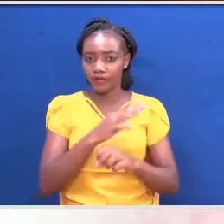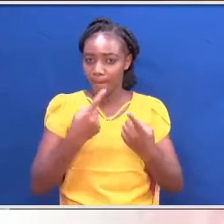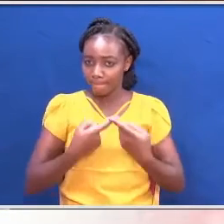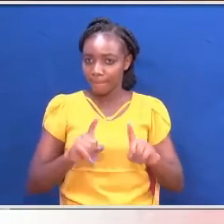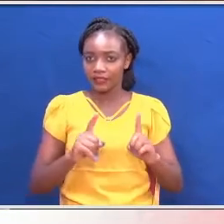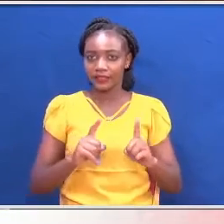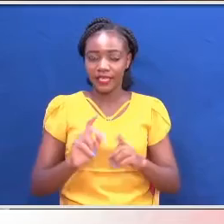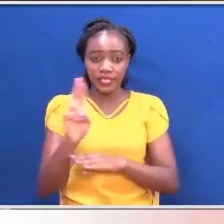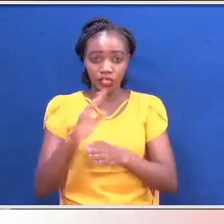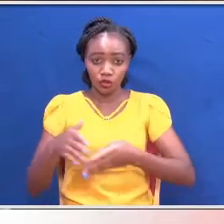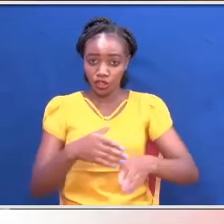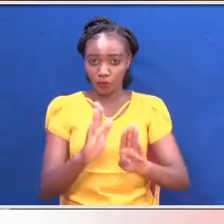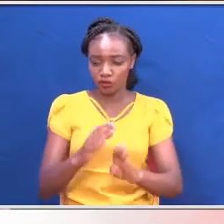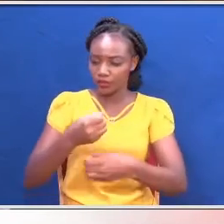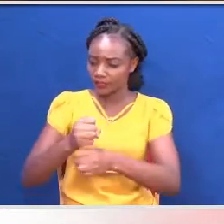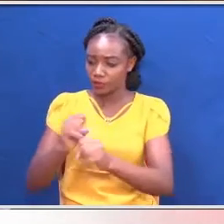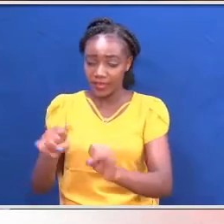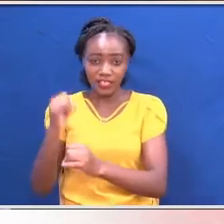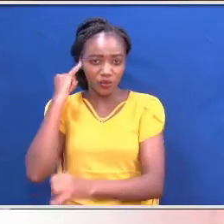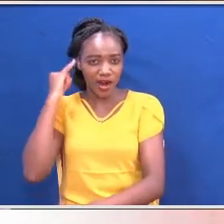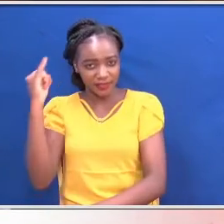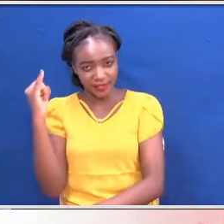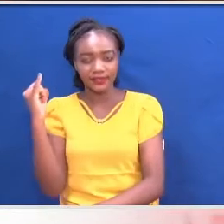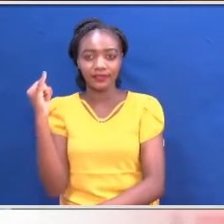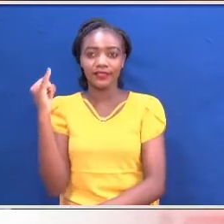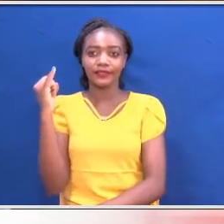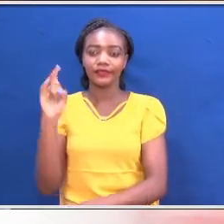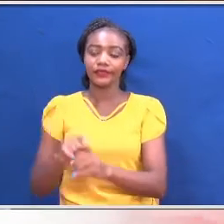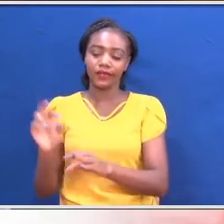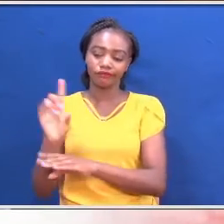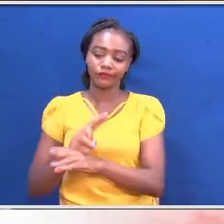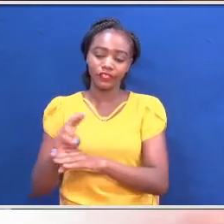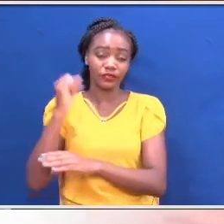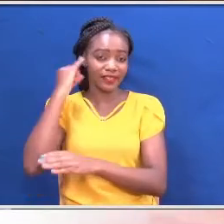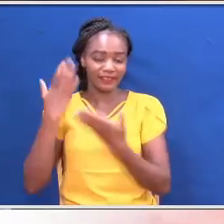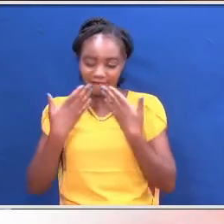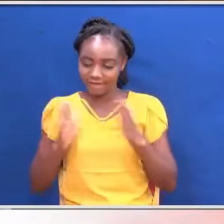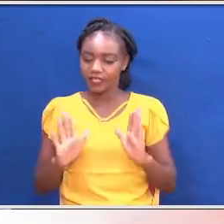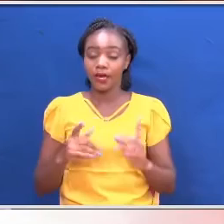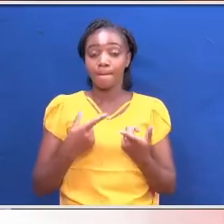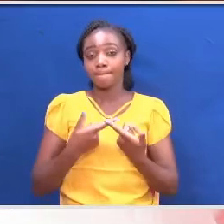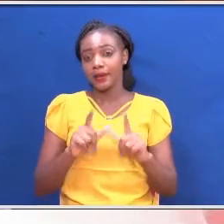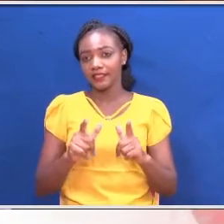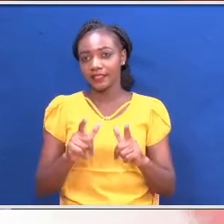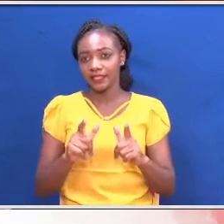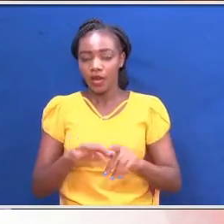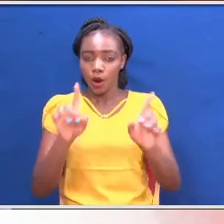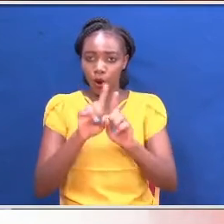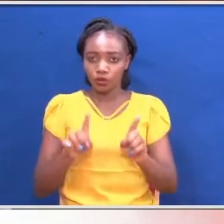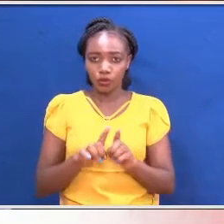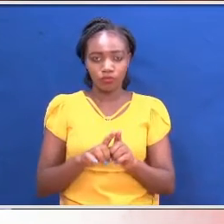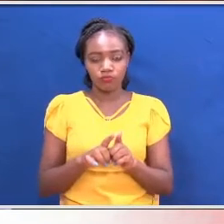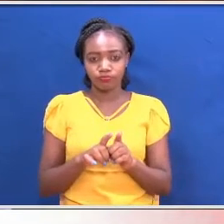seized the opportunity and created innovations. But above all, their innovations